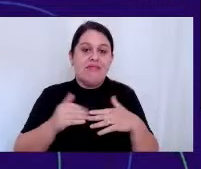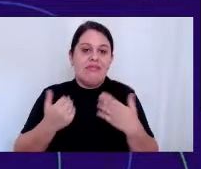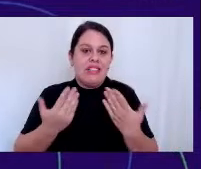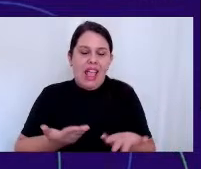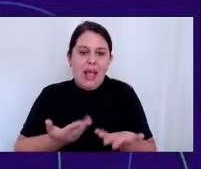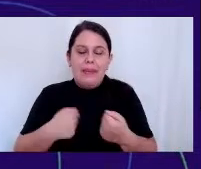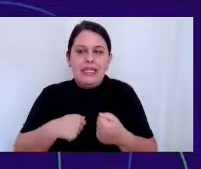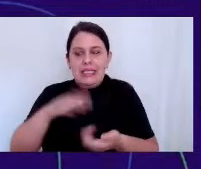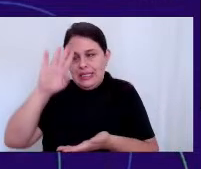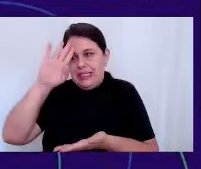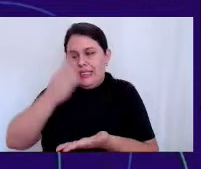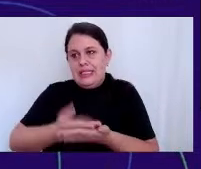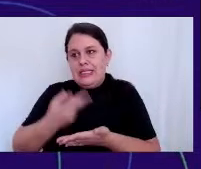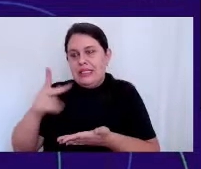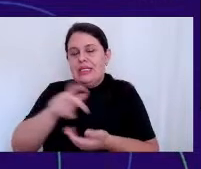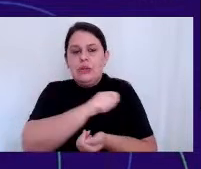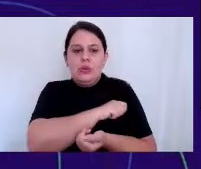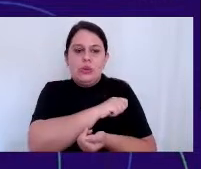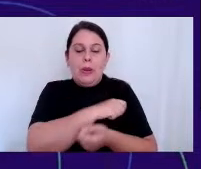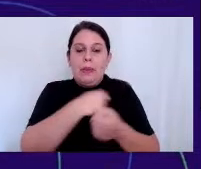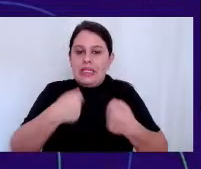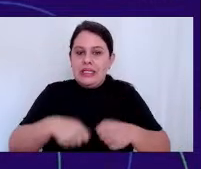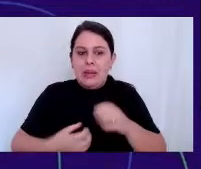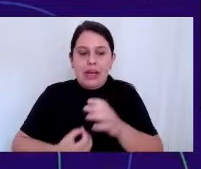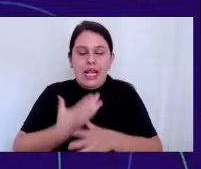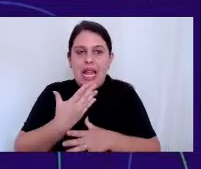of trusting rather than